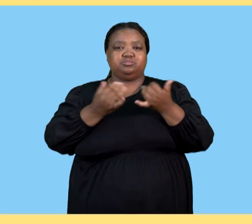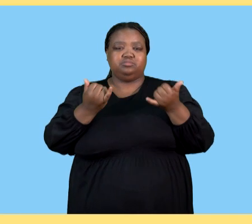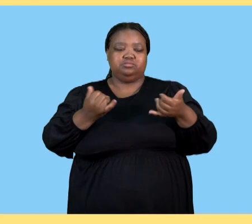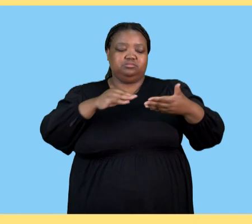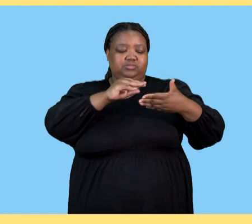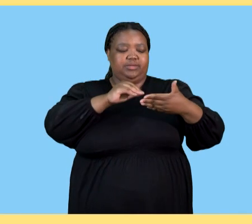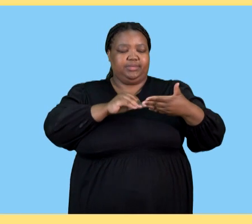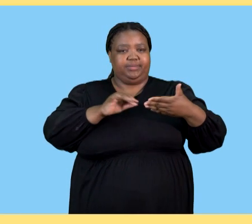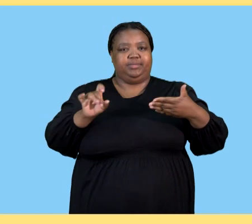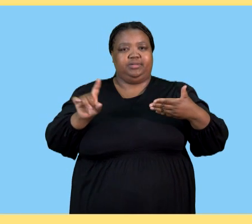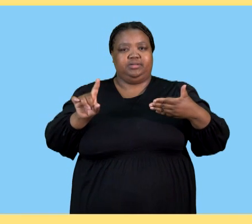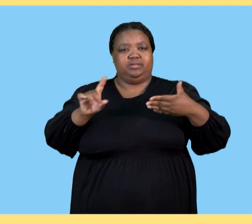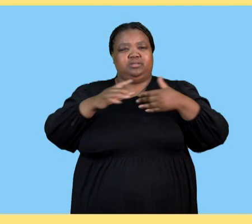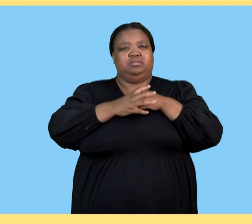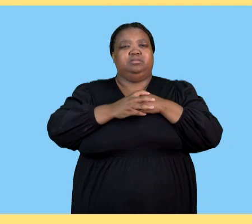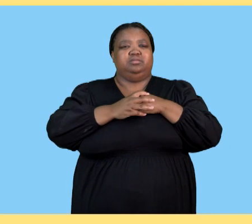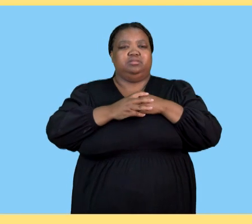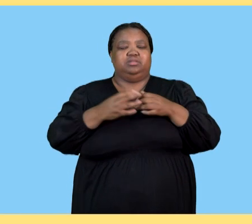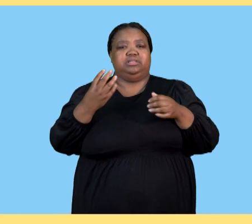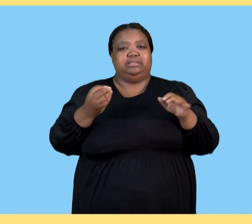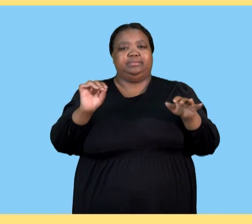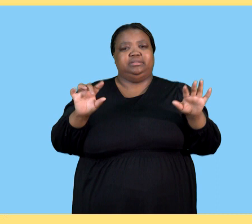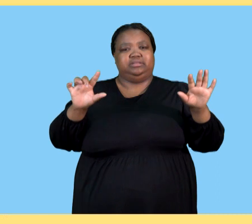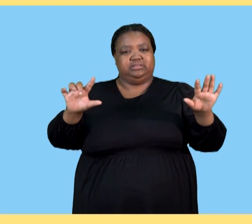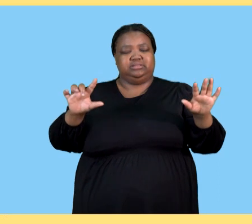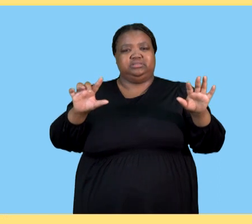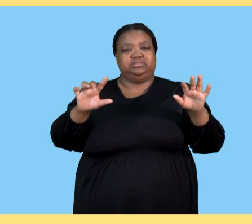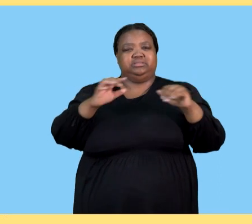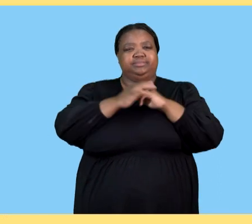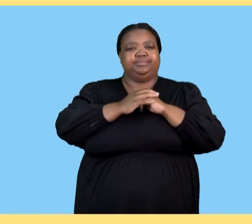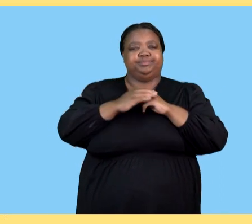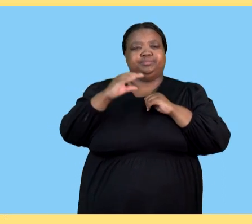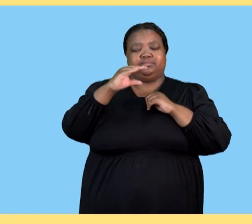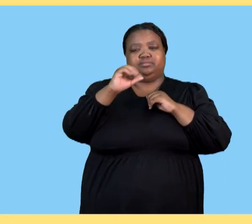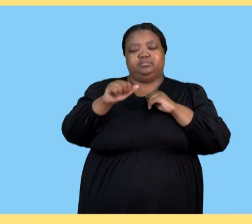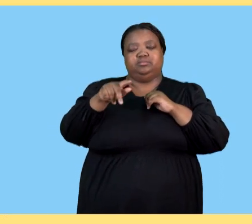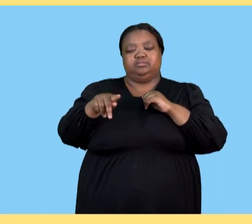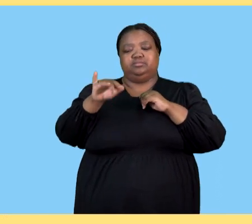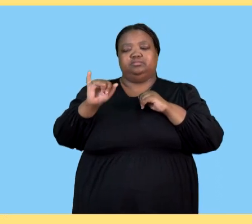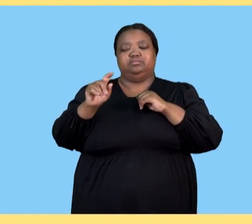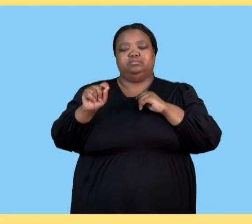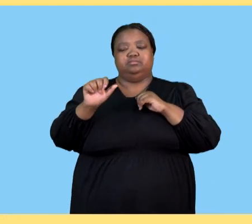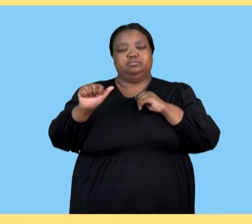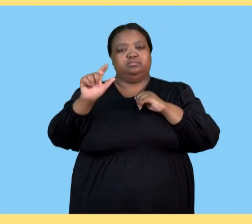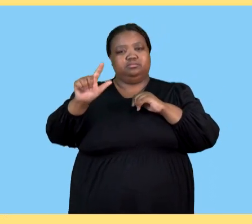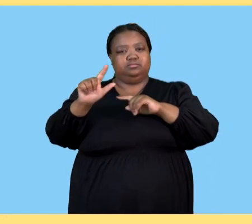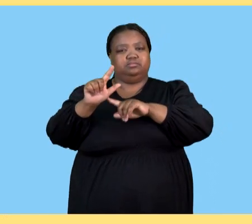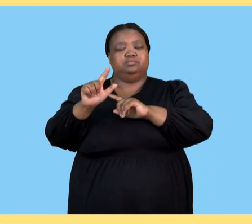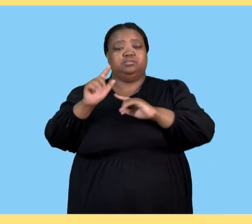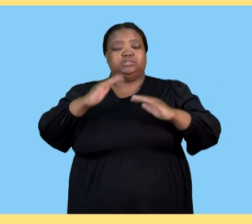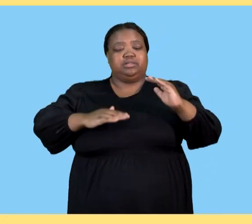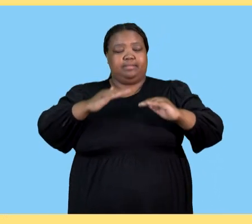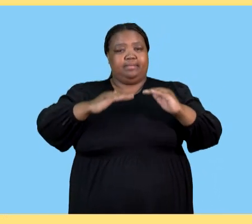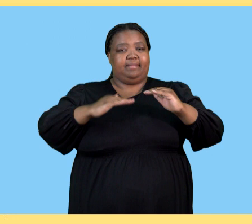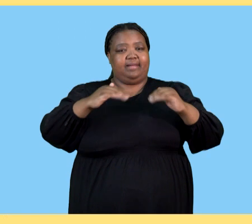are going to record in note number 7, that is capital. So I'll come here and then I'll